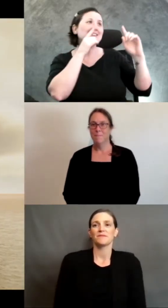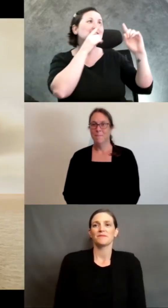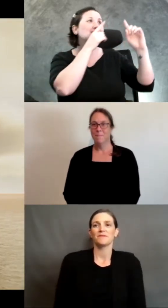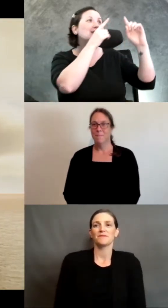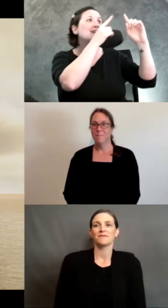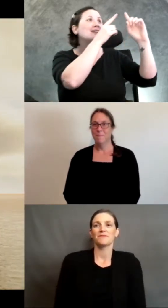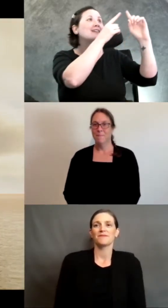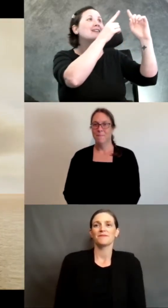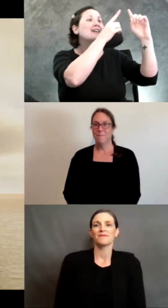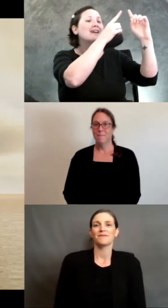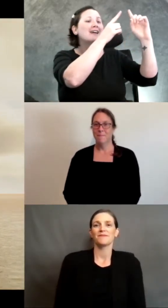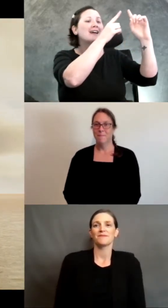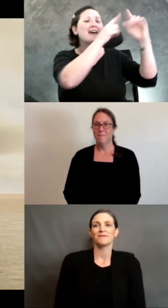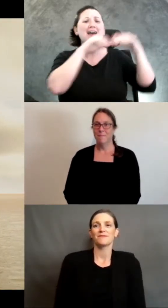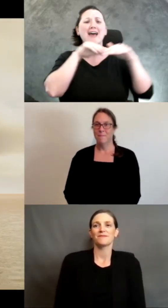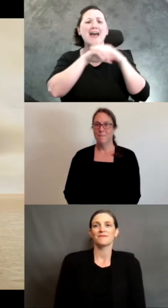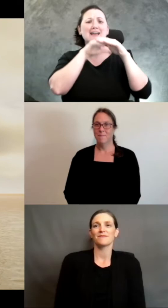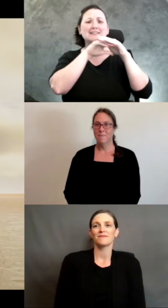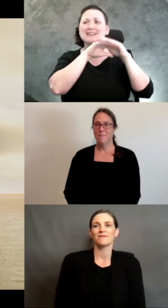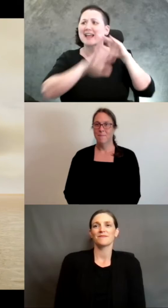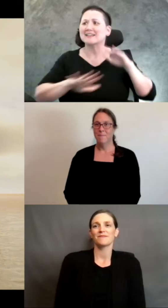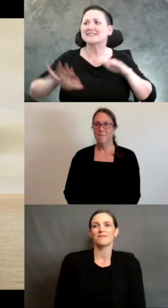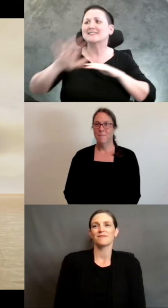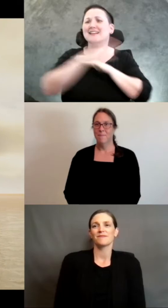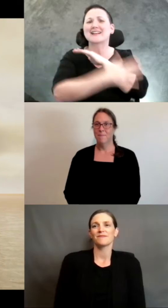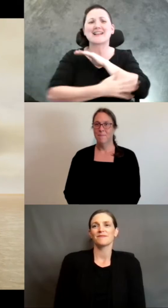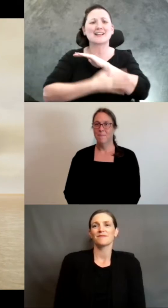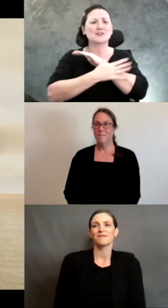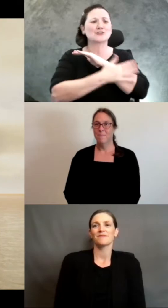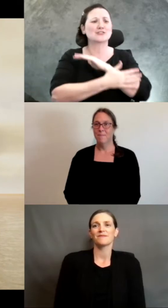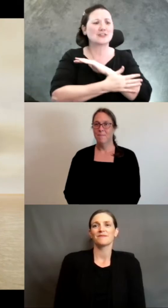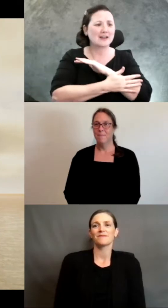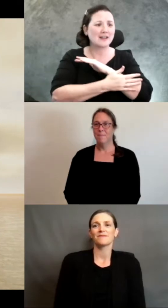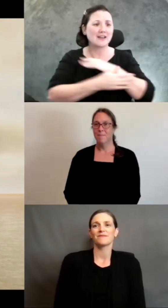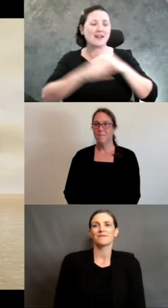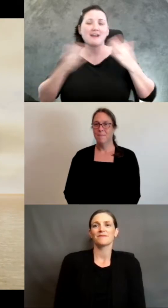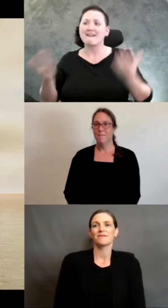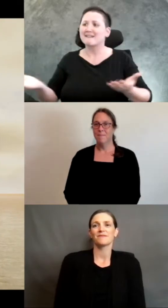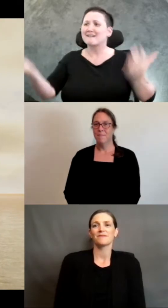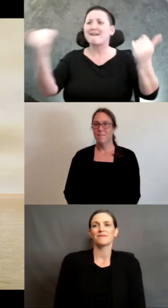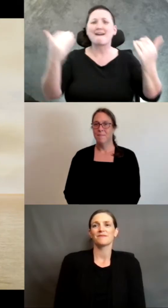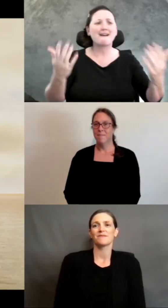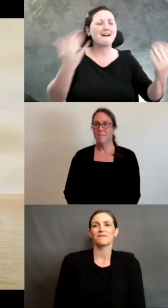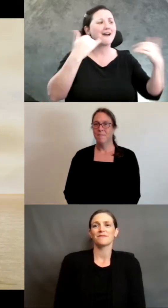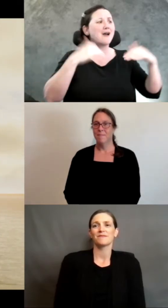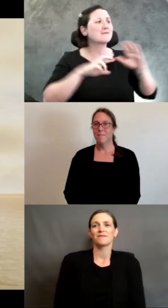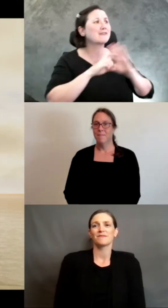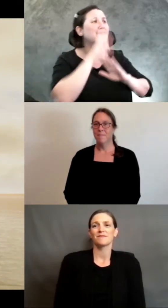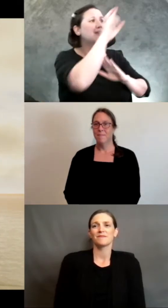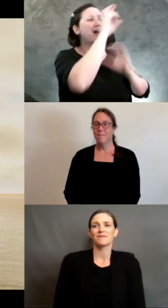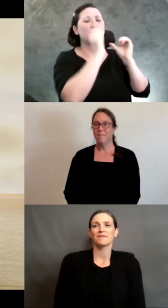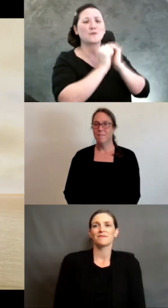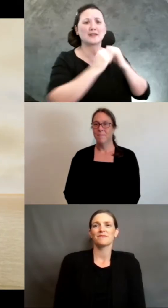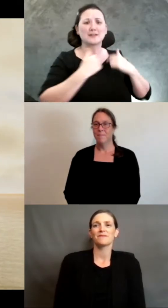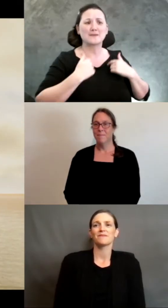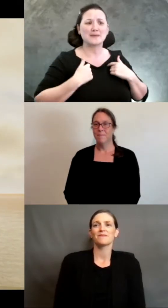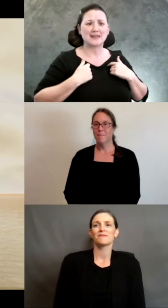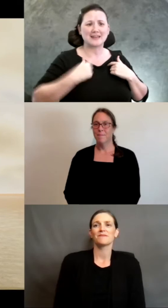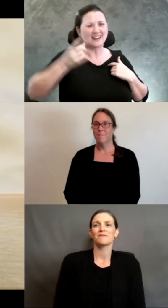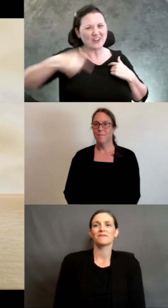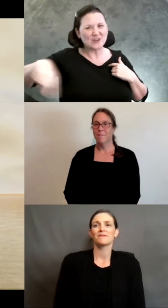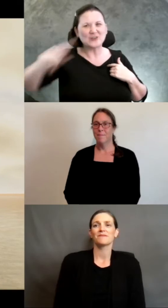Destination access nation. Come fly with me and you